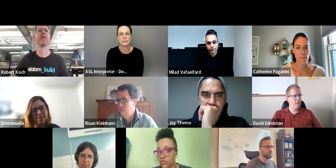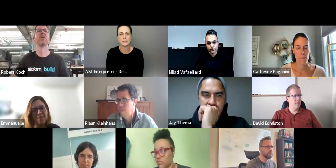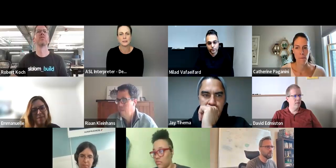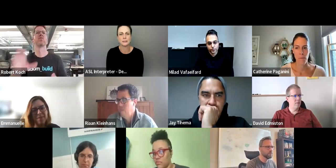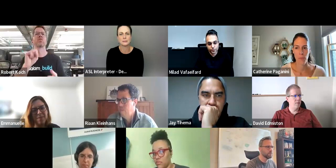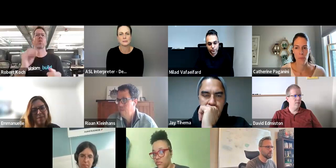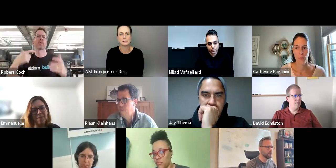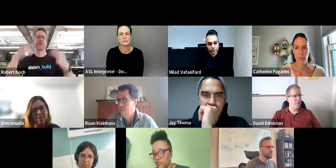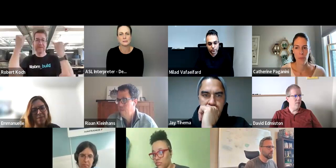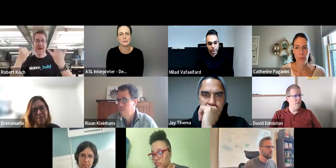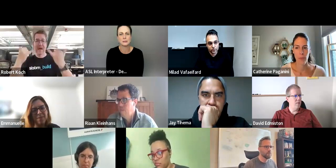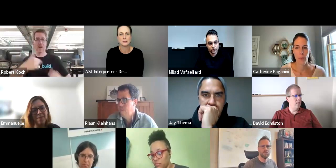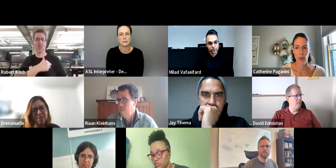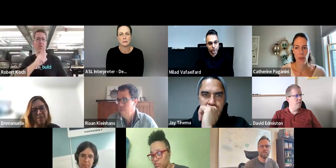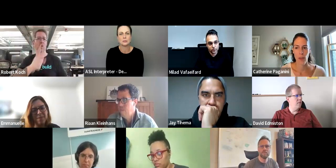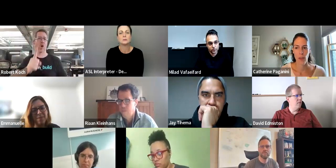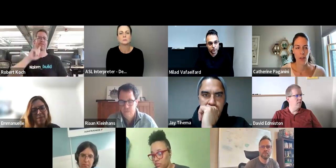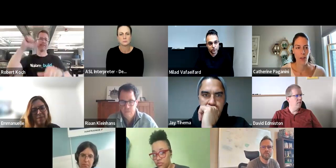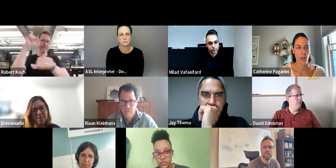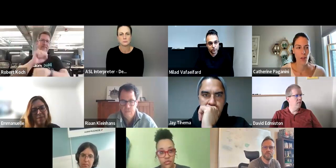All right.